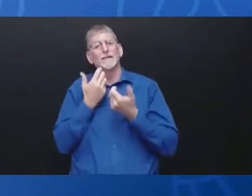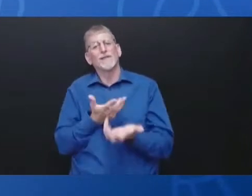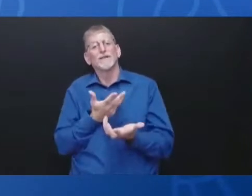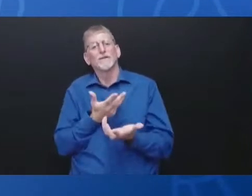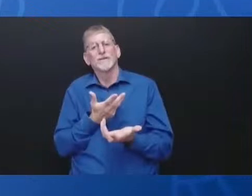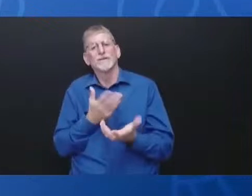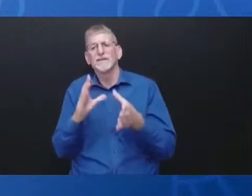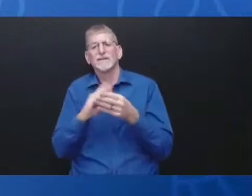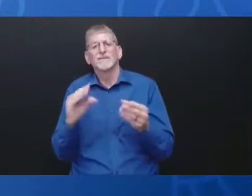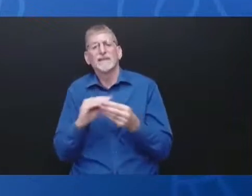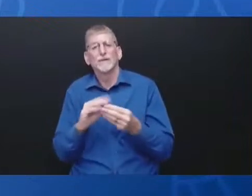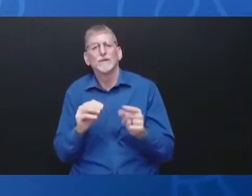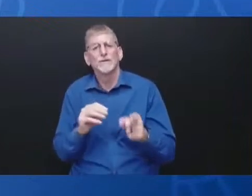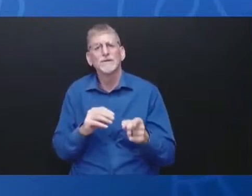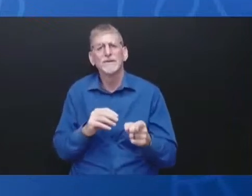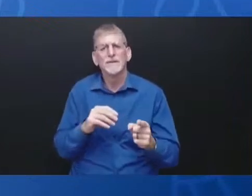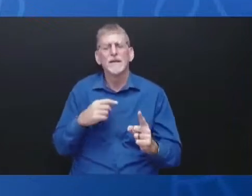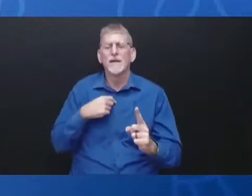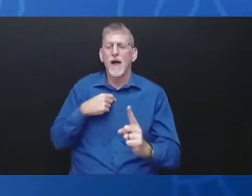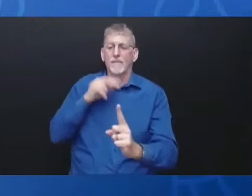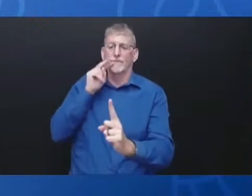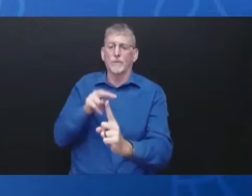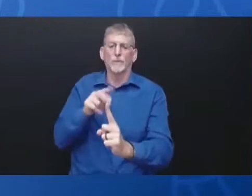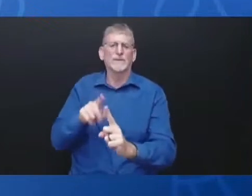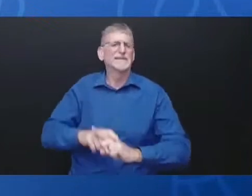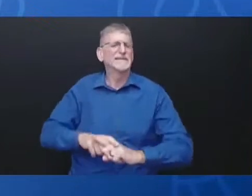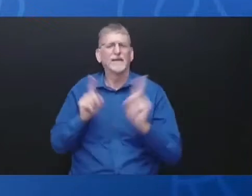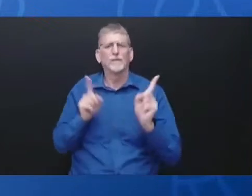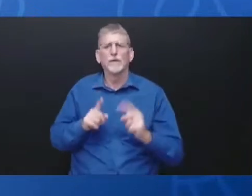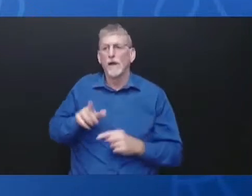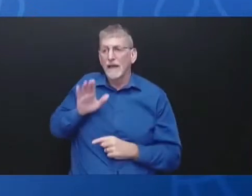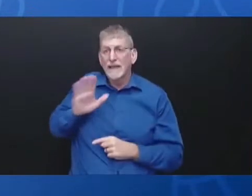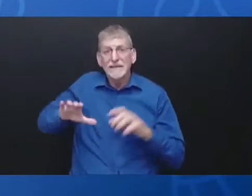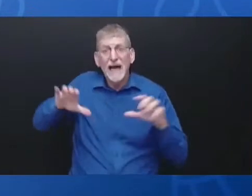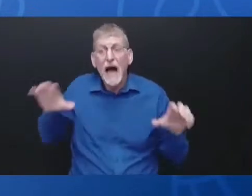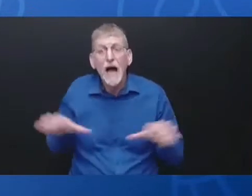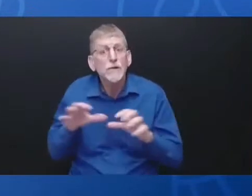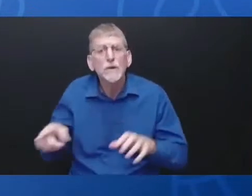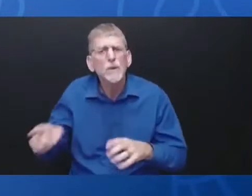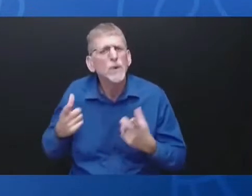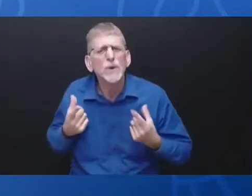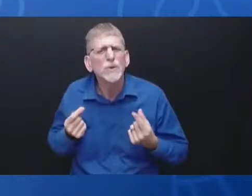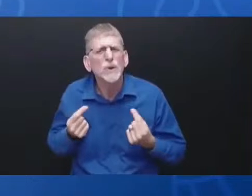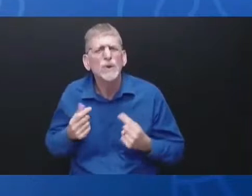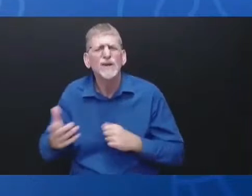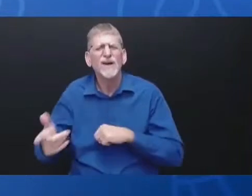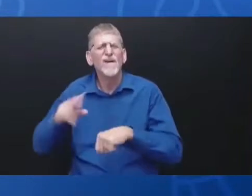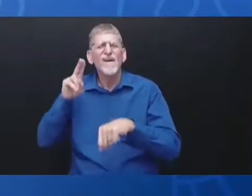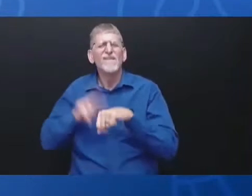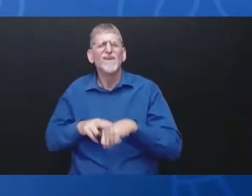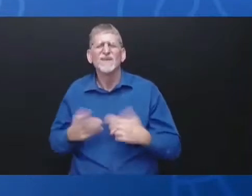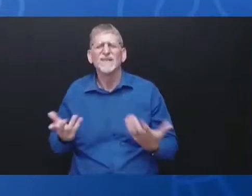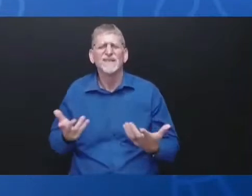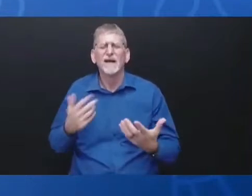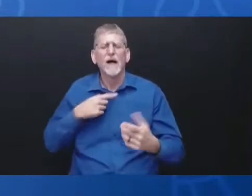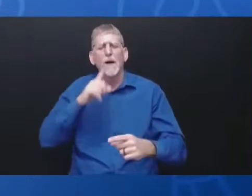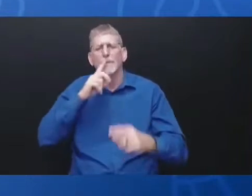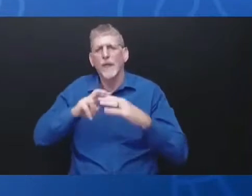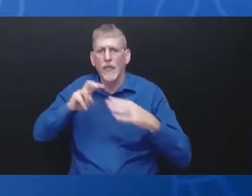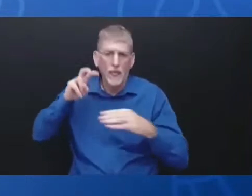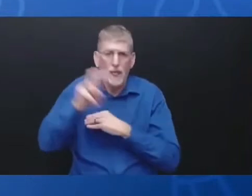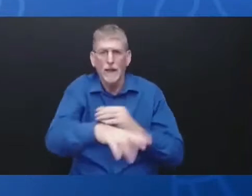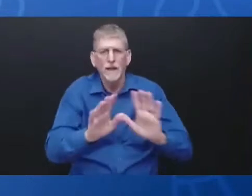actions. It's about things that were done. And of course, I don't want to go further because also this is within a court